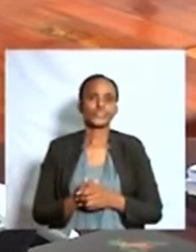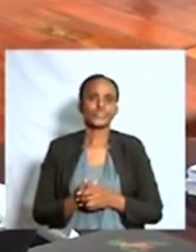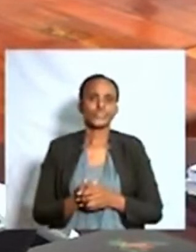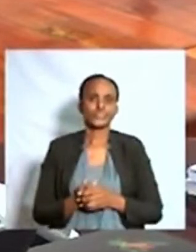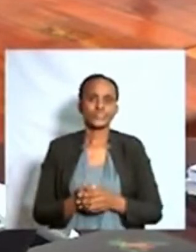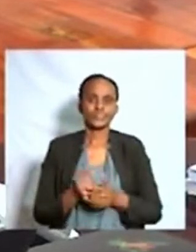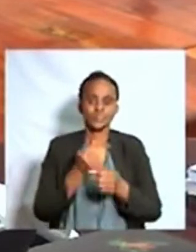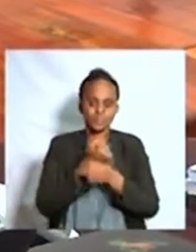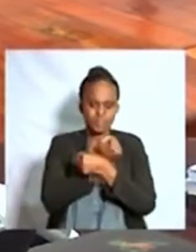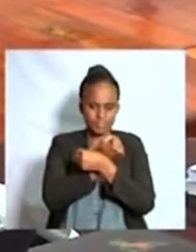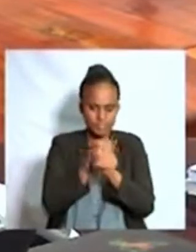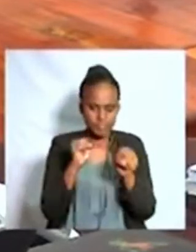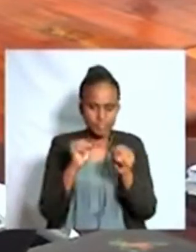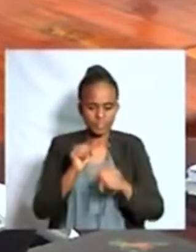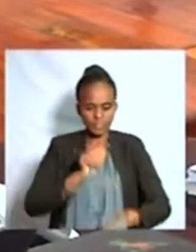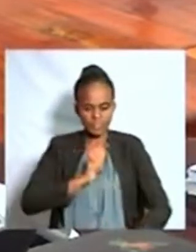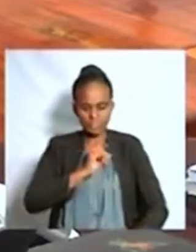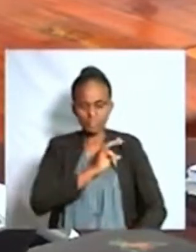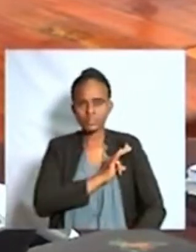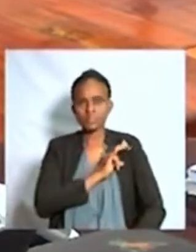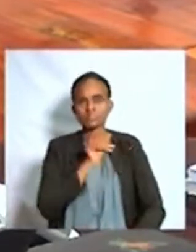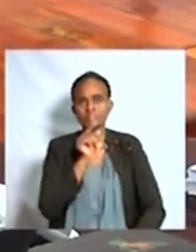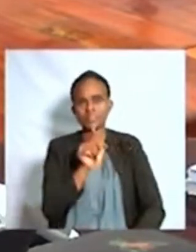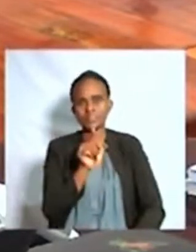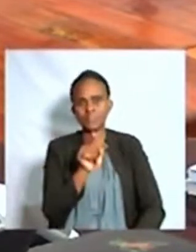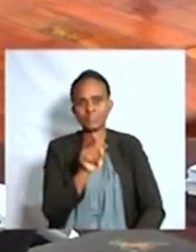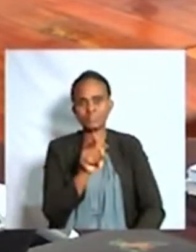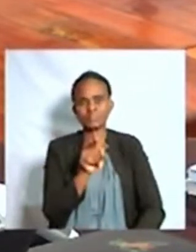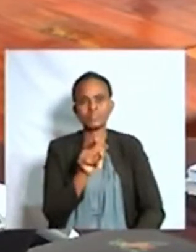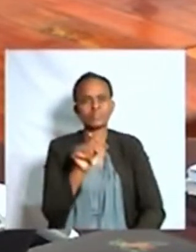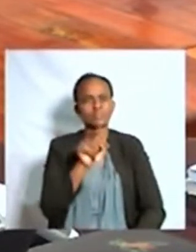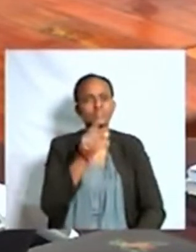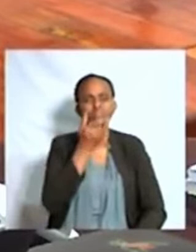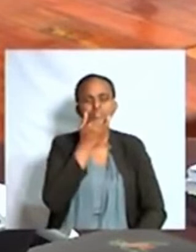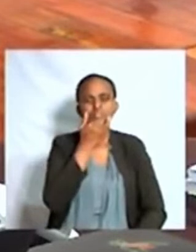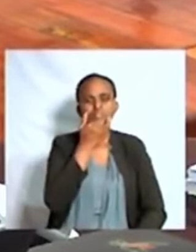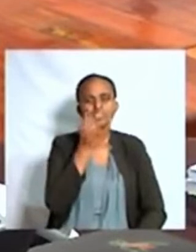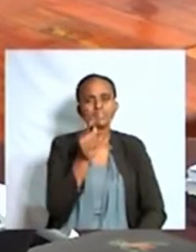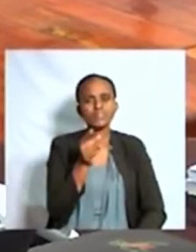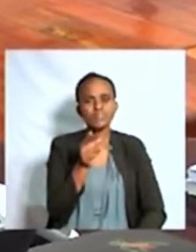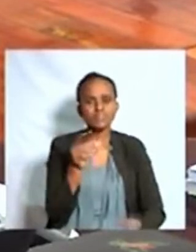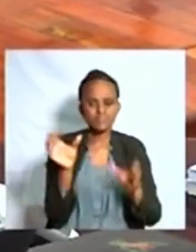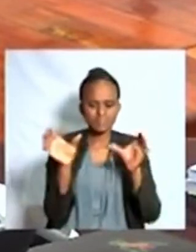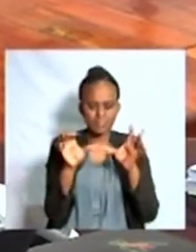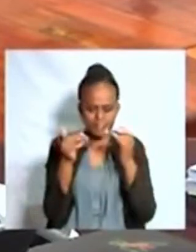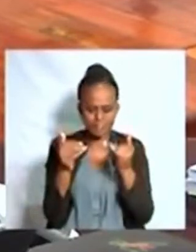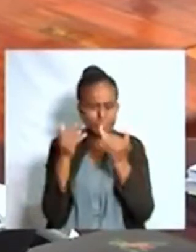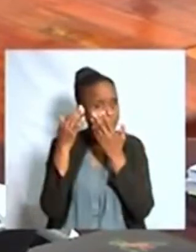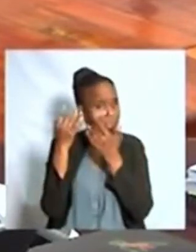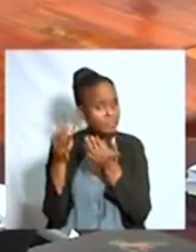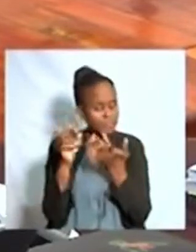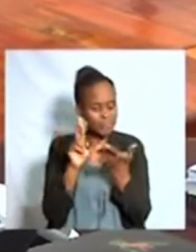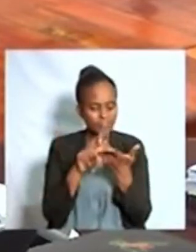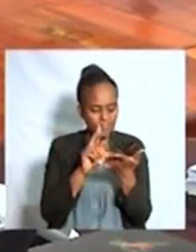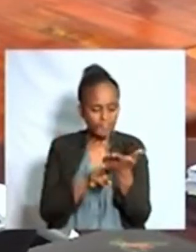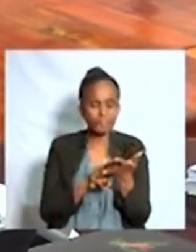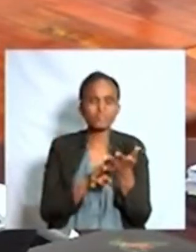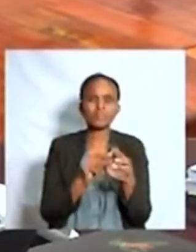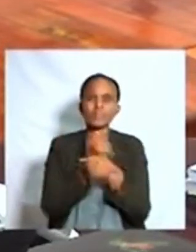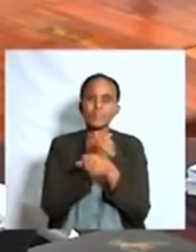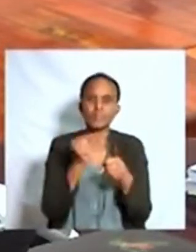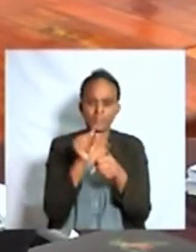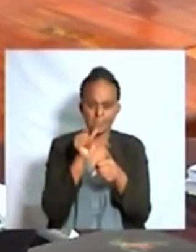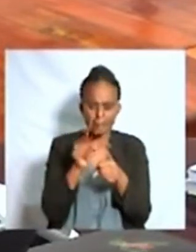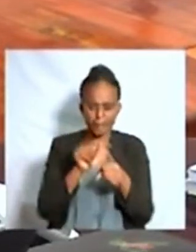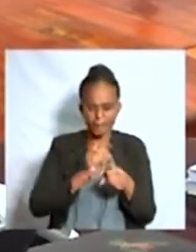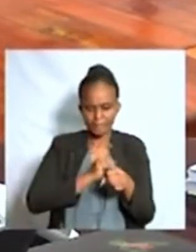Failure to settle staff obligations. Cause of the query. The Council wishes to report that the inability to settle outstanding